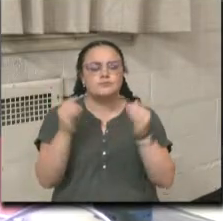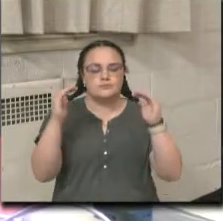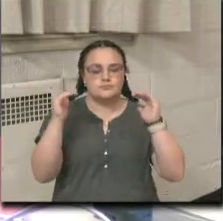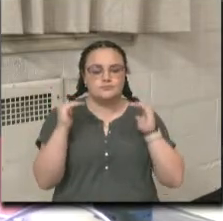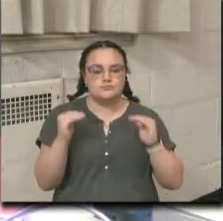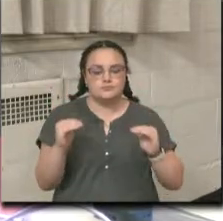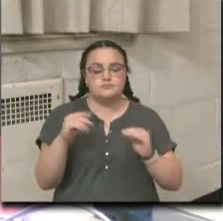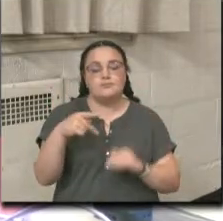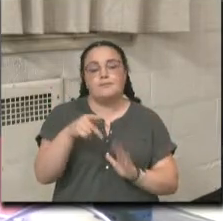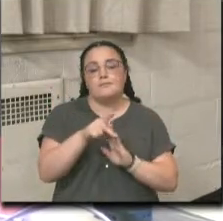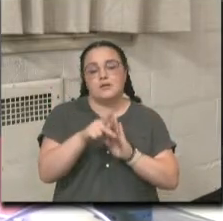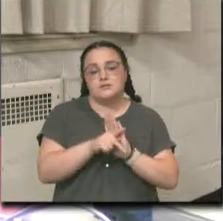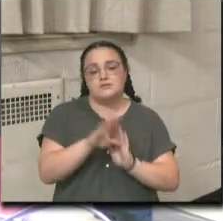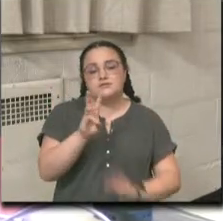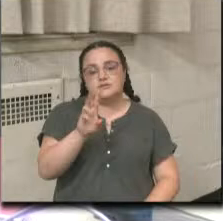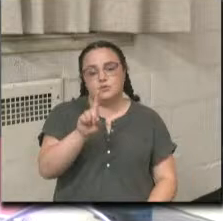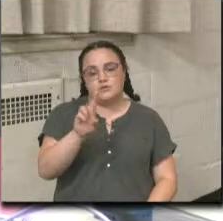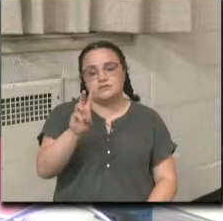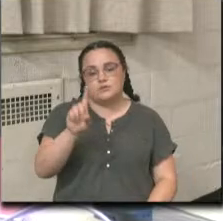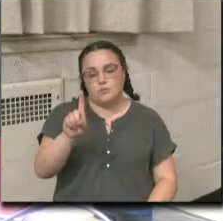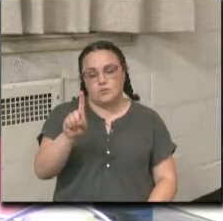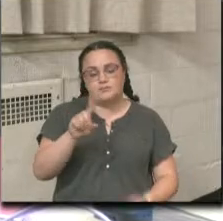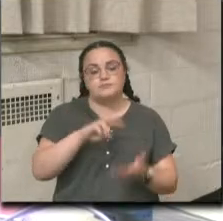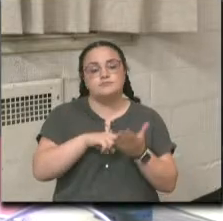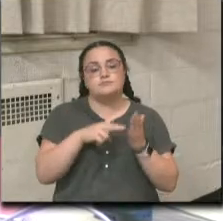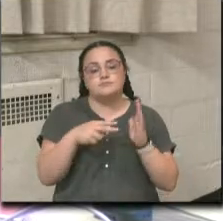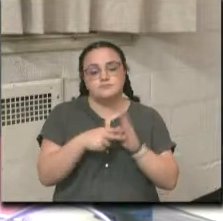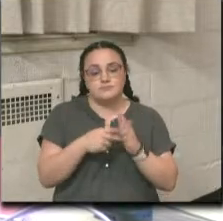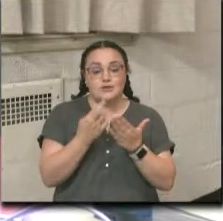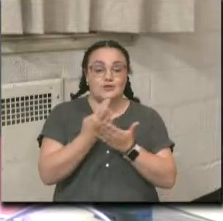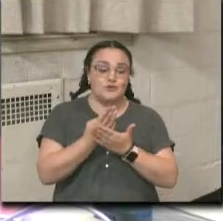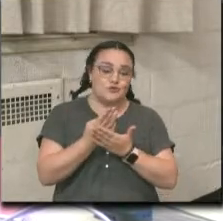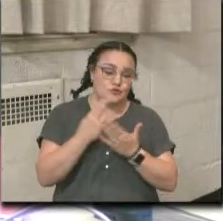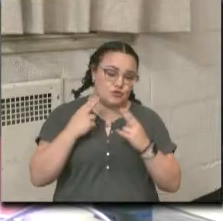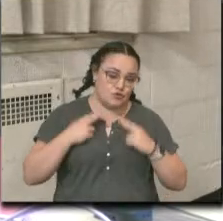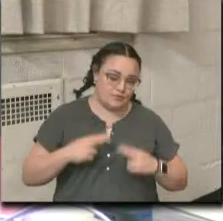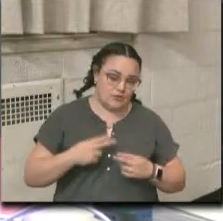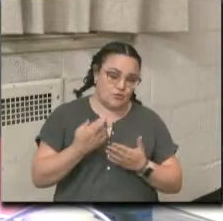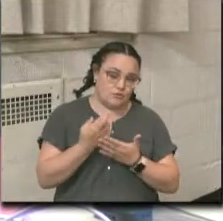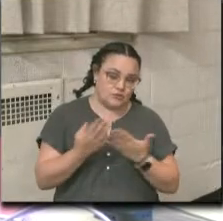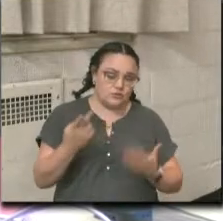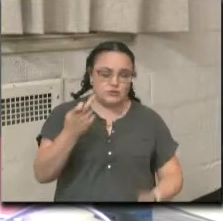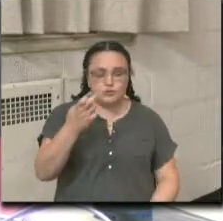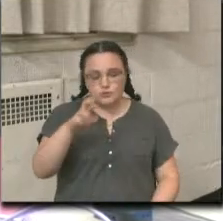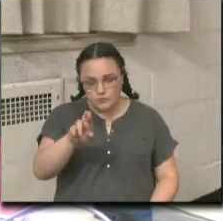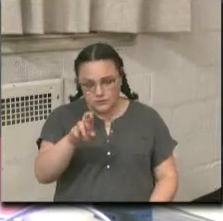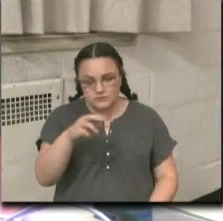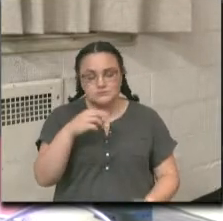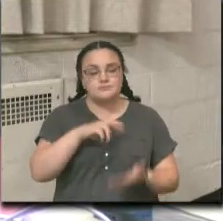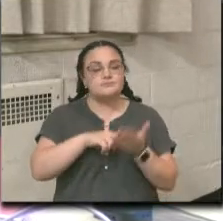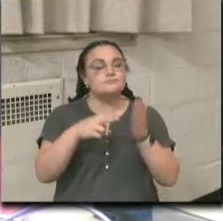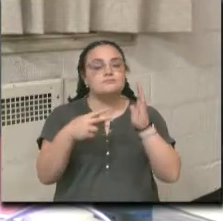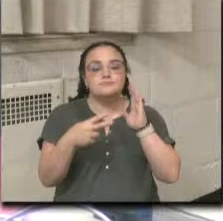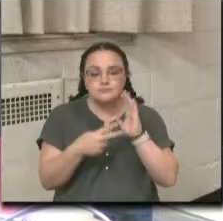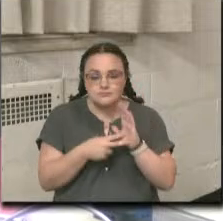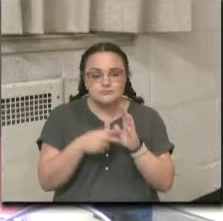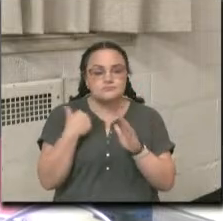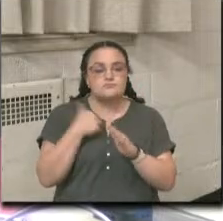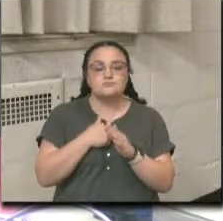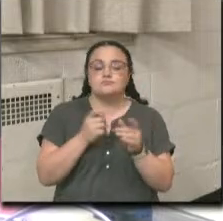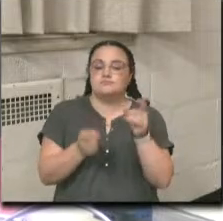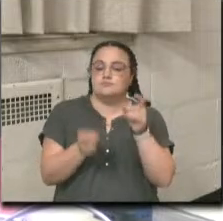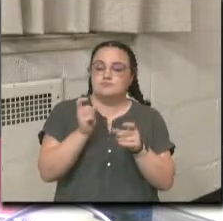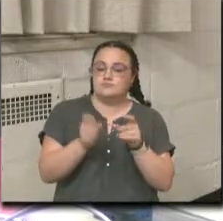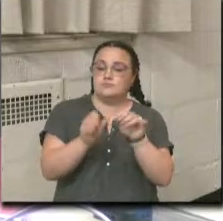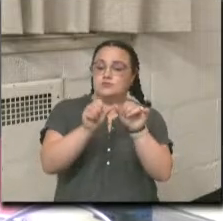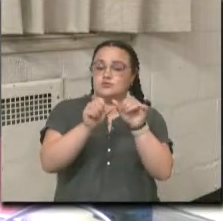8.6, revised policy 6161, core curriculum resources. This policy aims to articulate the board's expectations for establishing a structure